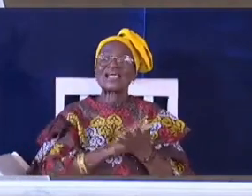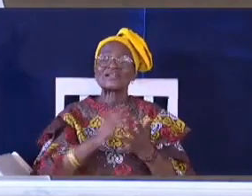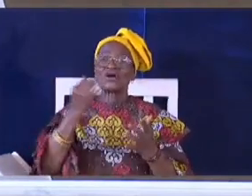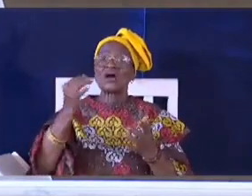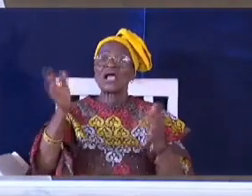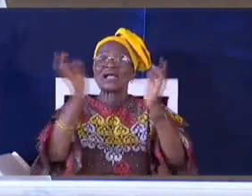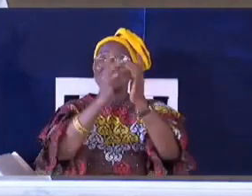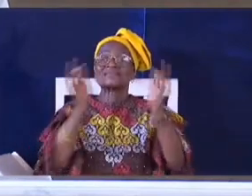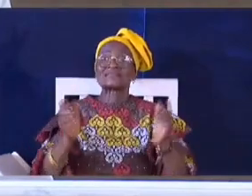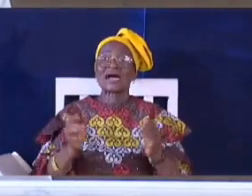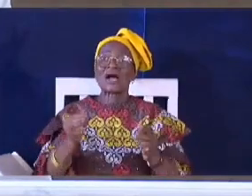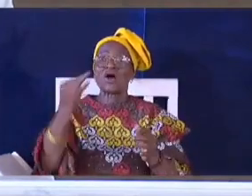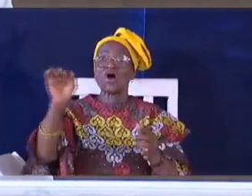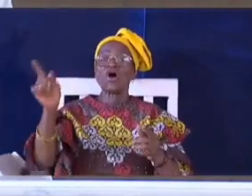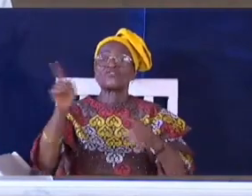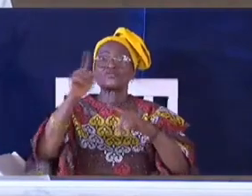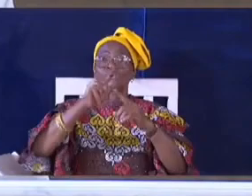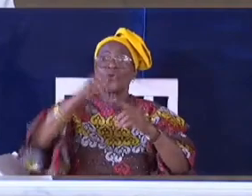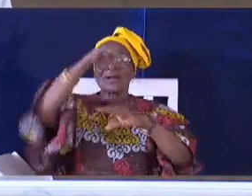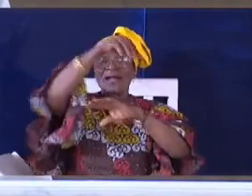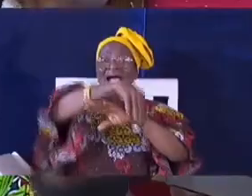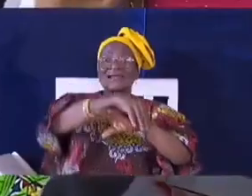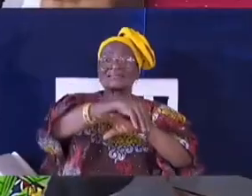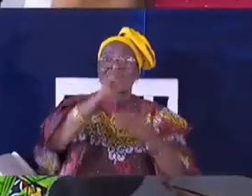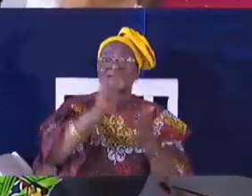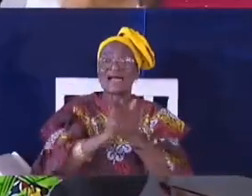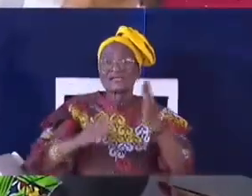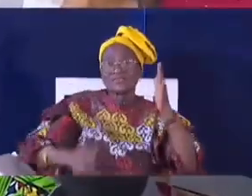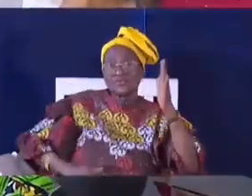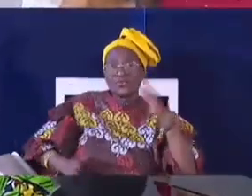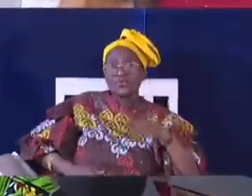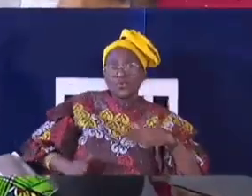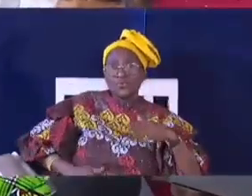tonight, that womb will come back to life.